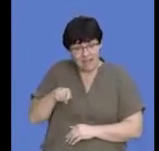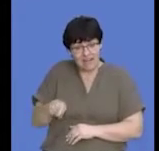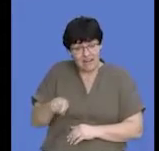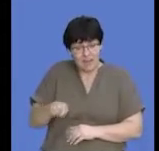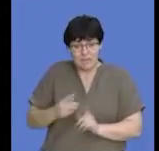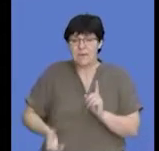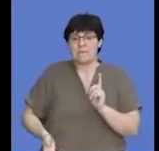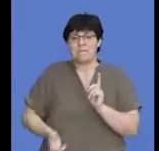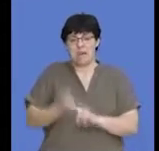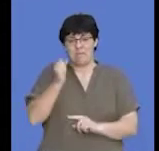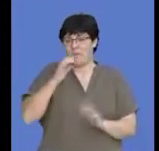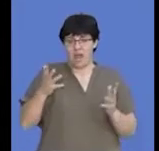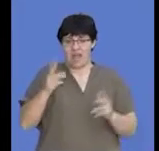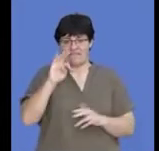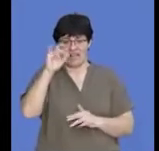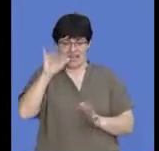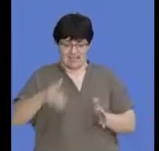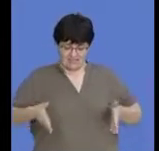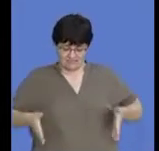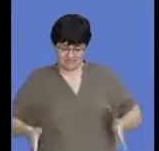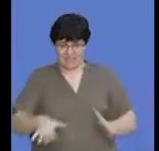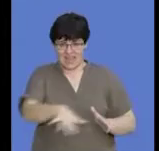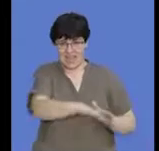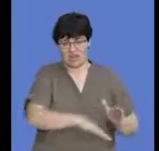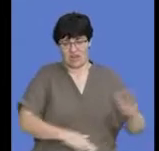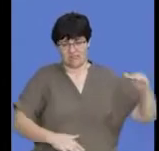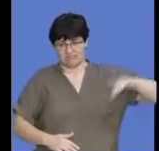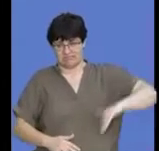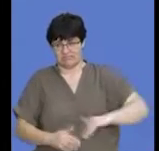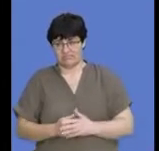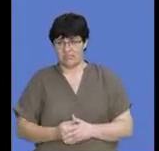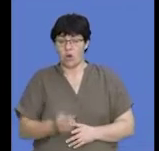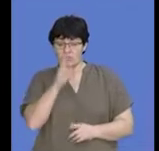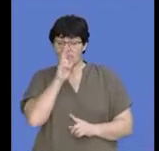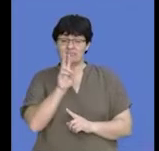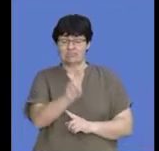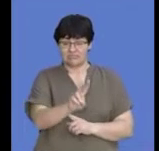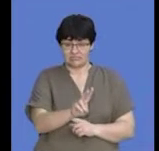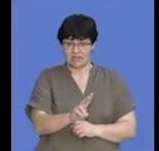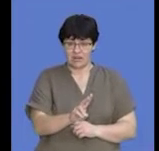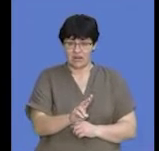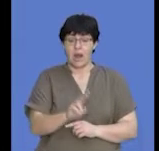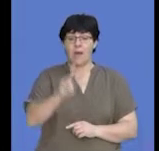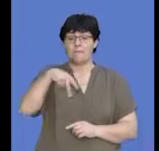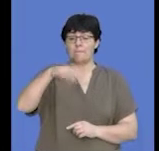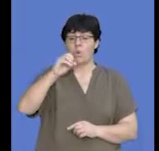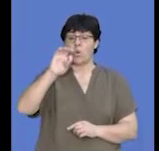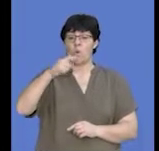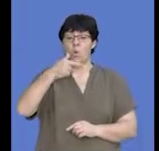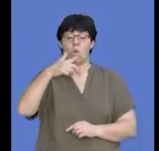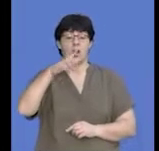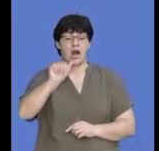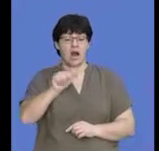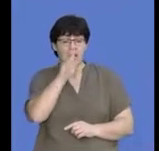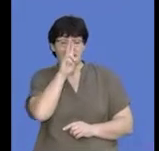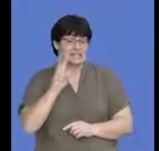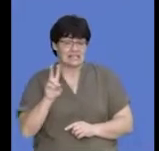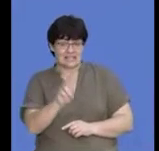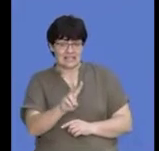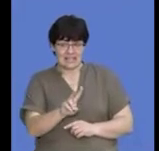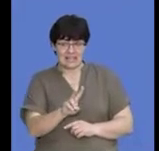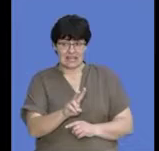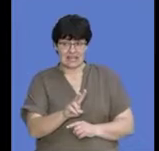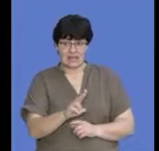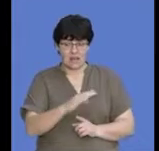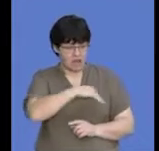is found in the valley. Also refer to the following. Remember the map of Pongola. Notice around